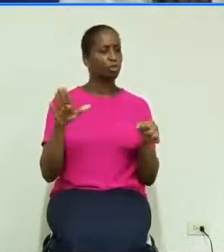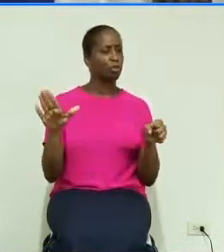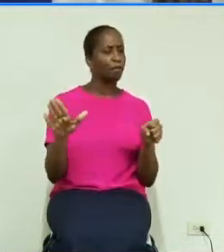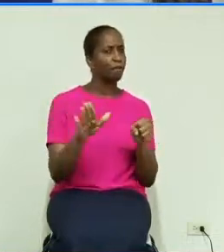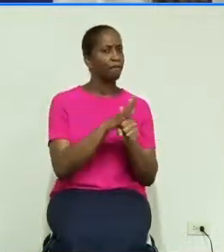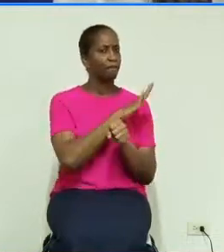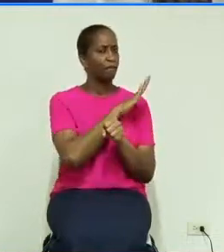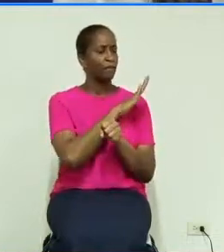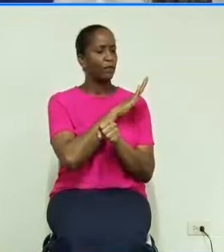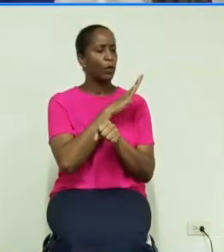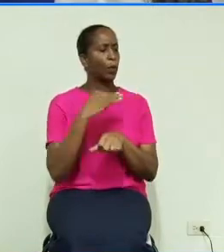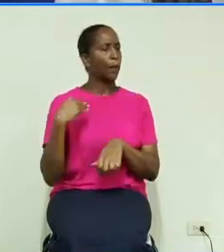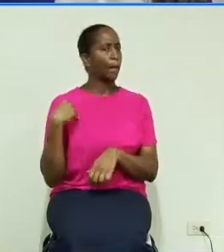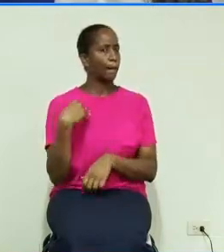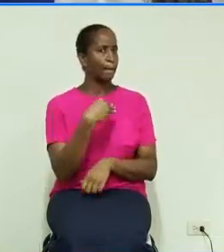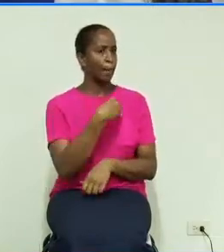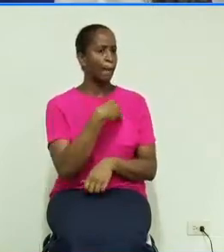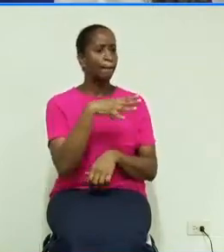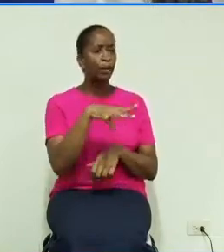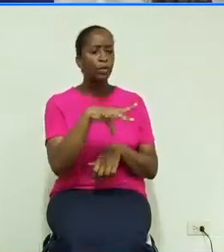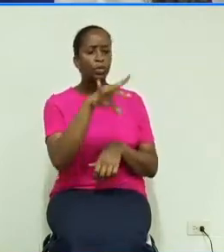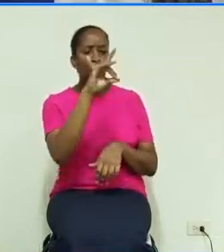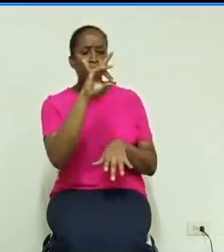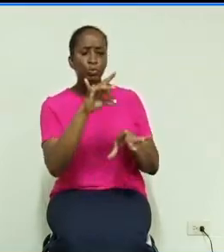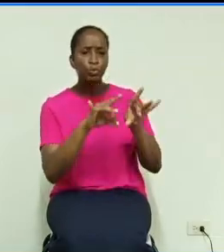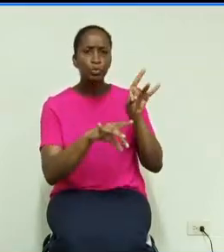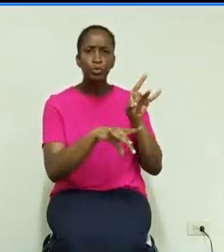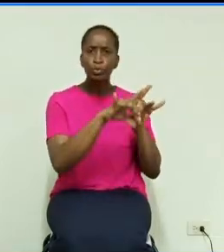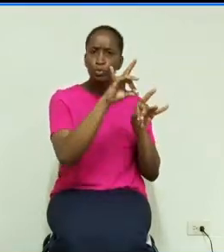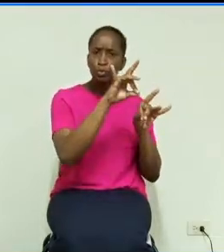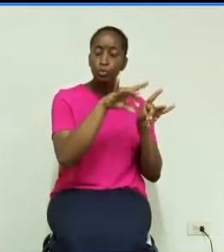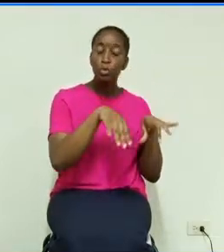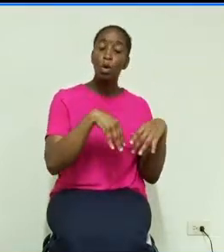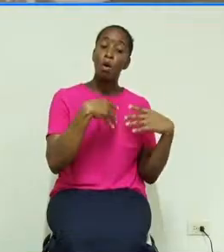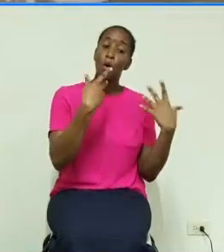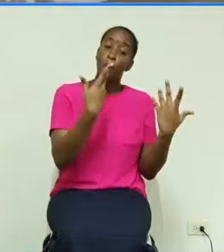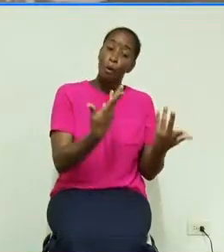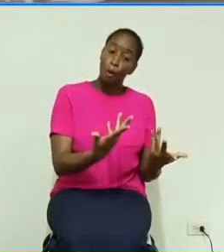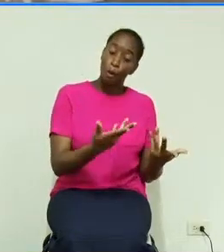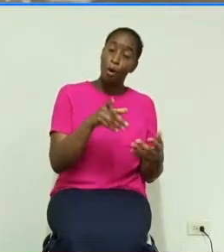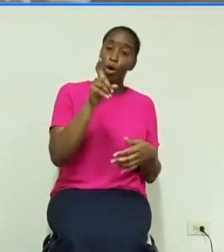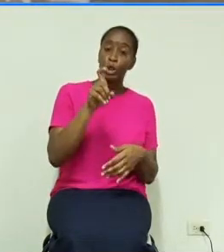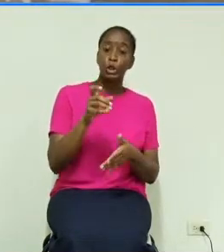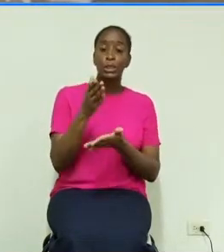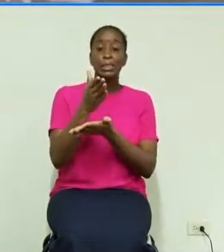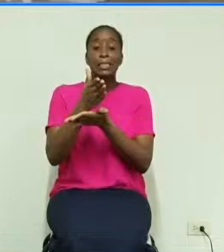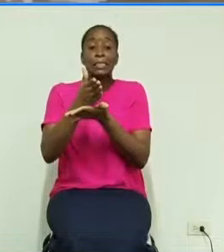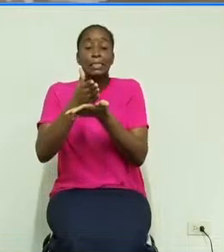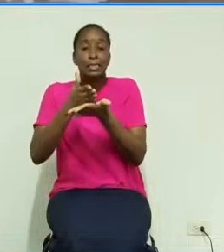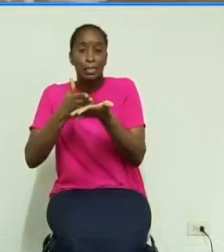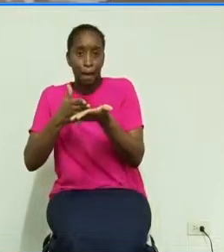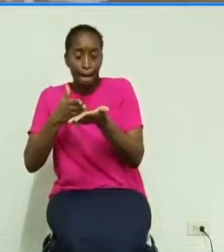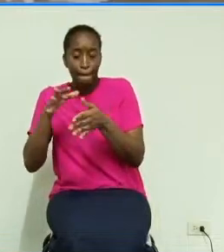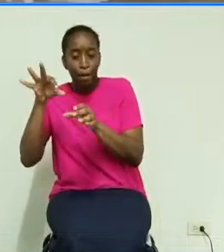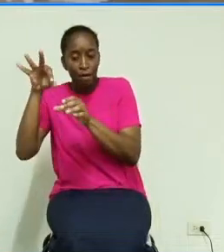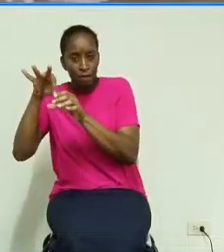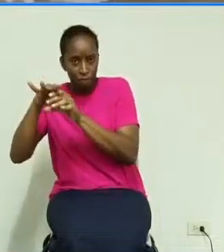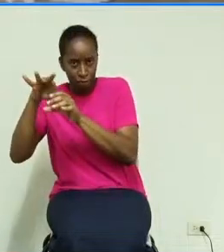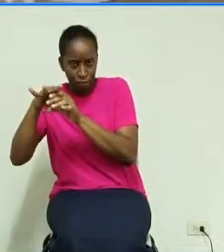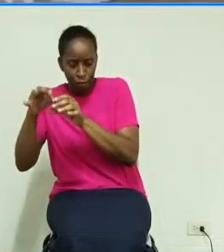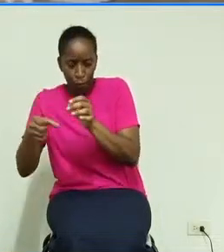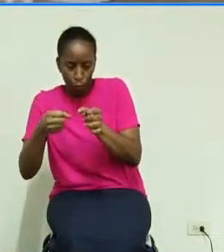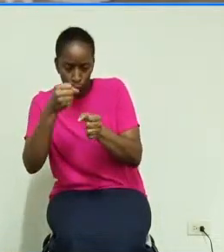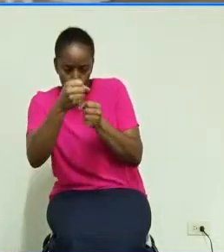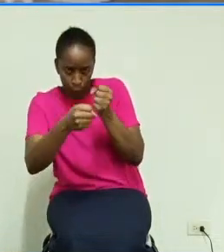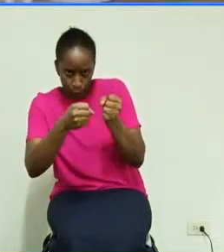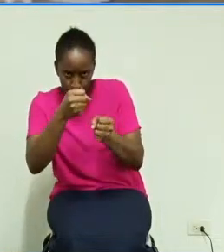or should it be partly nominated and partly elected? I myself have heard that viewpoint